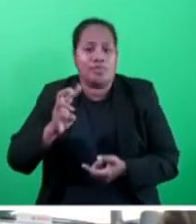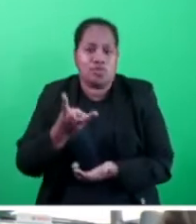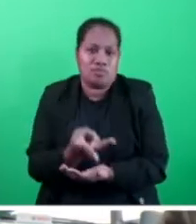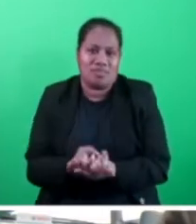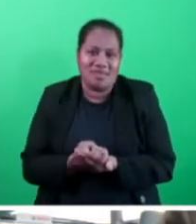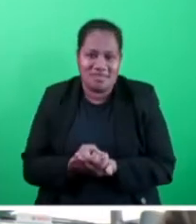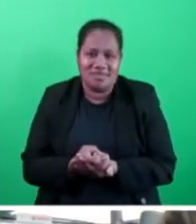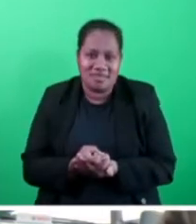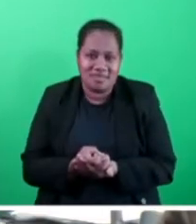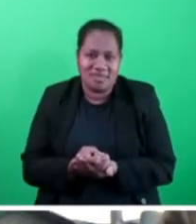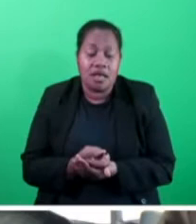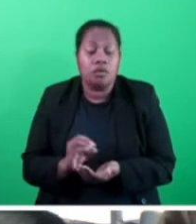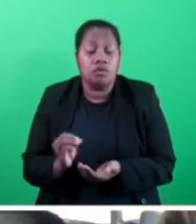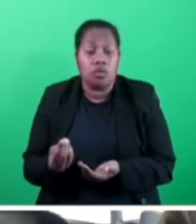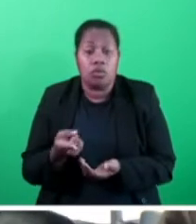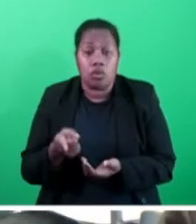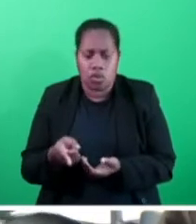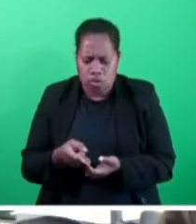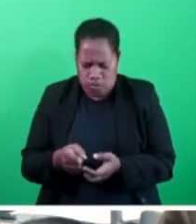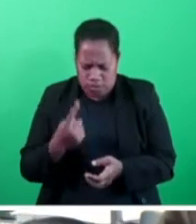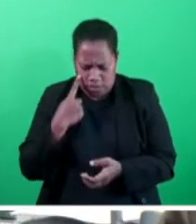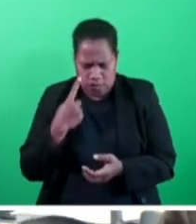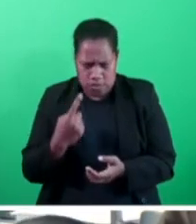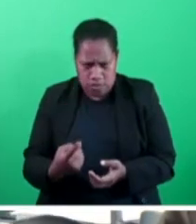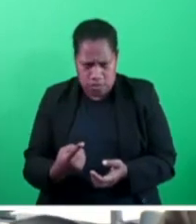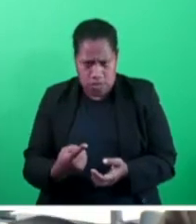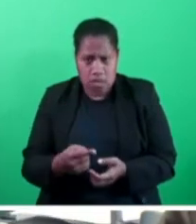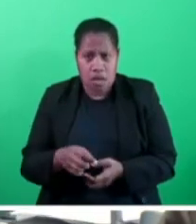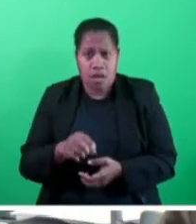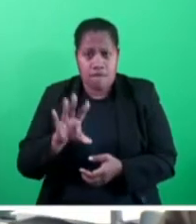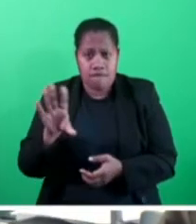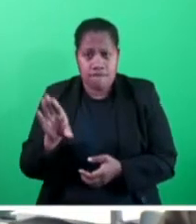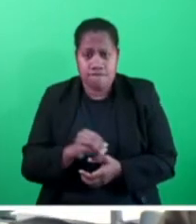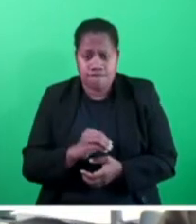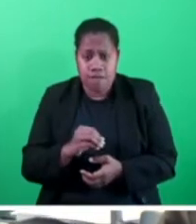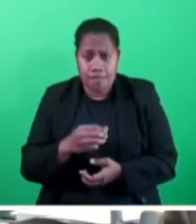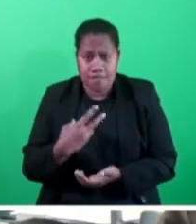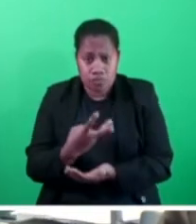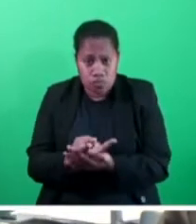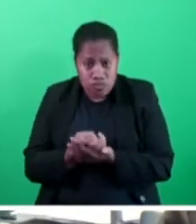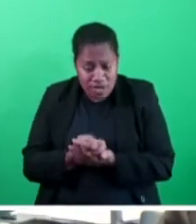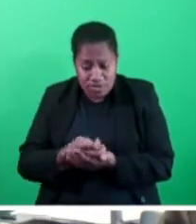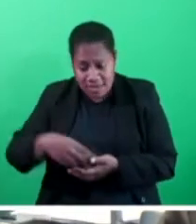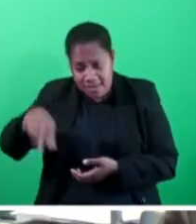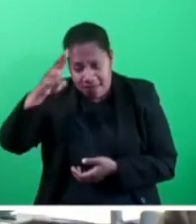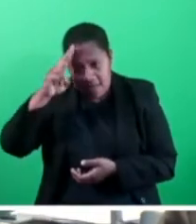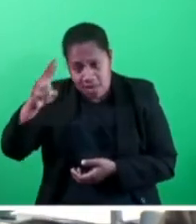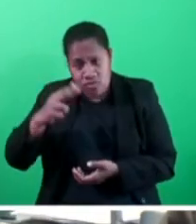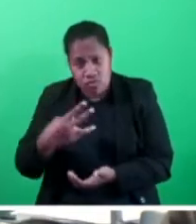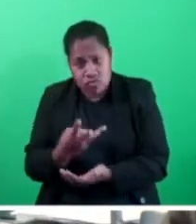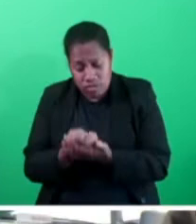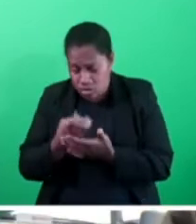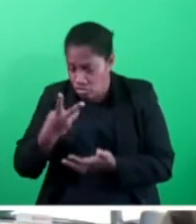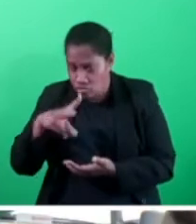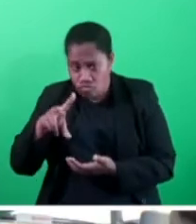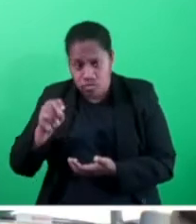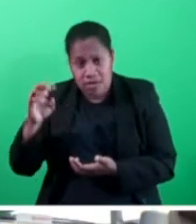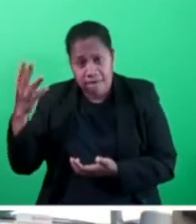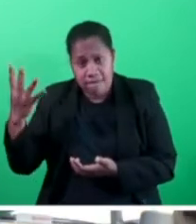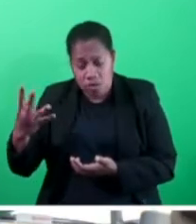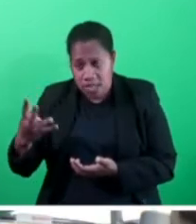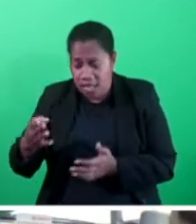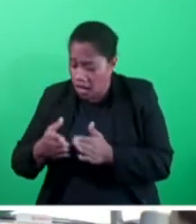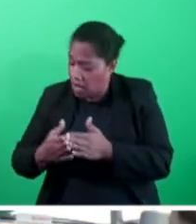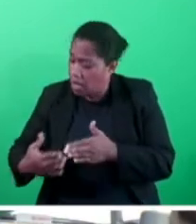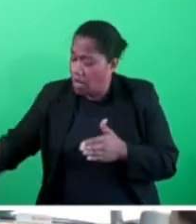recovery of wages from the 10 sectoral minimum wages and the national minimum wage from 2014 till January